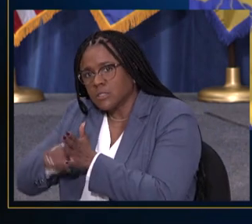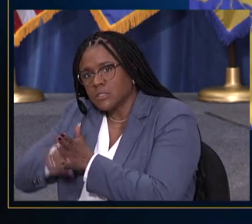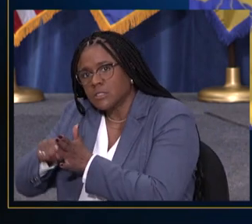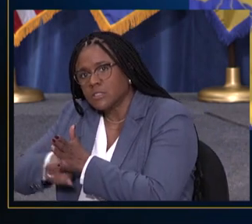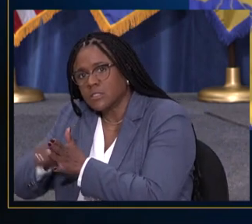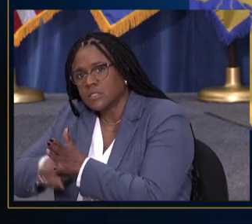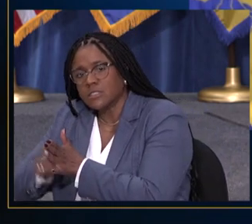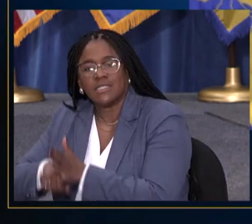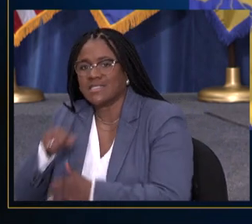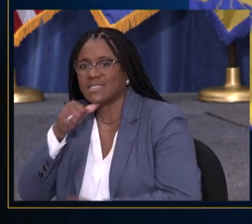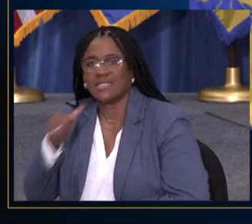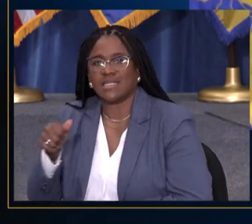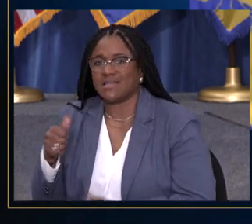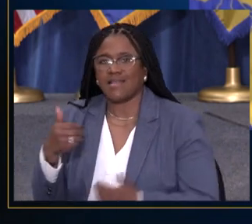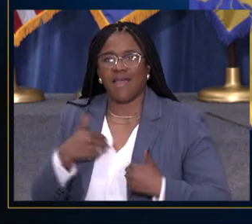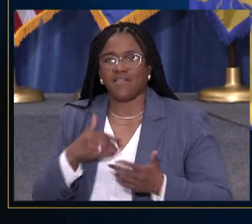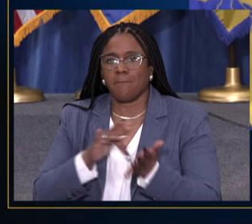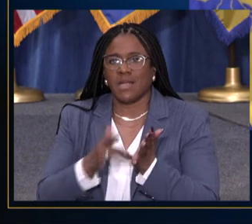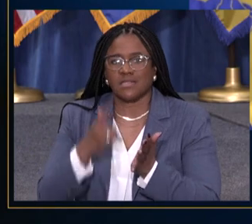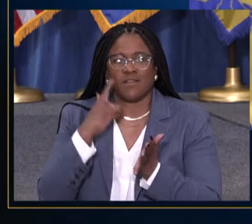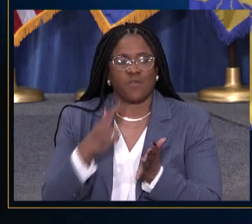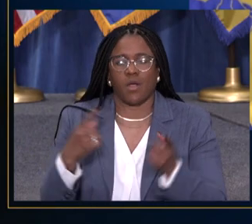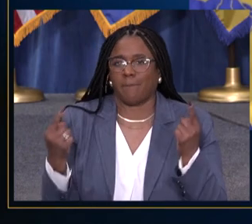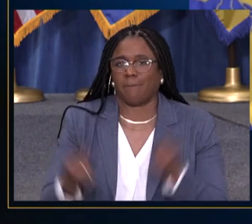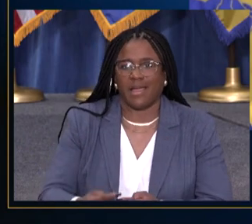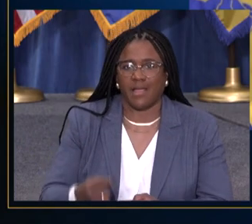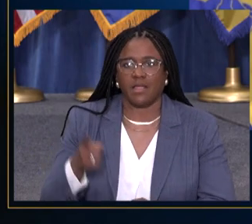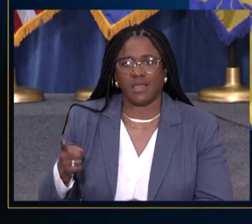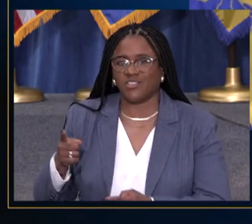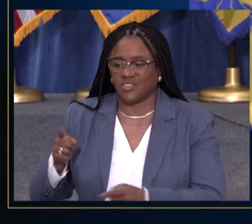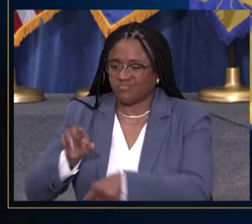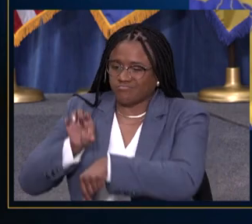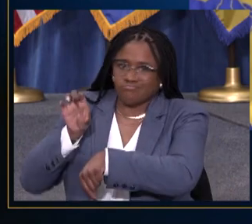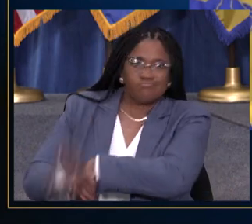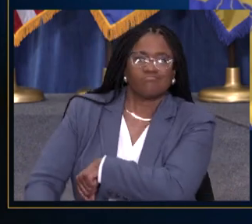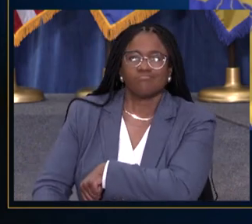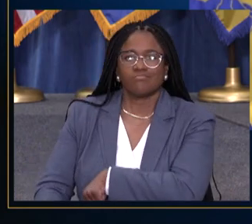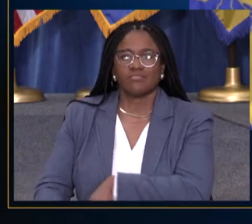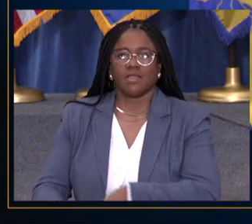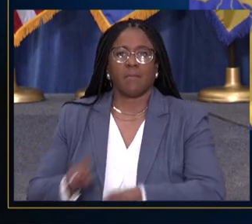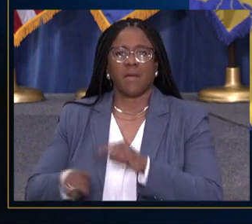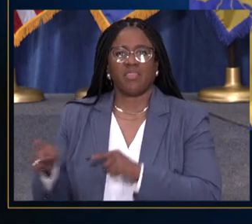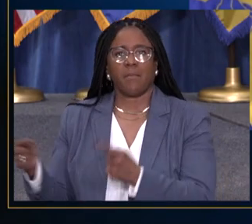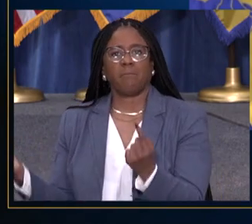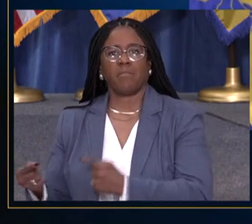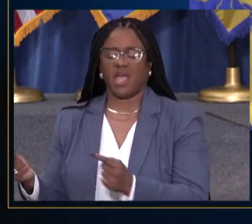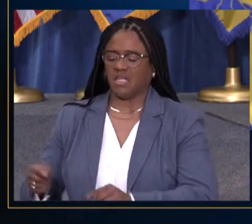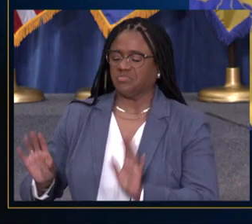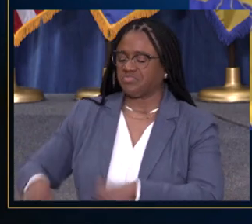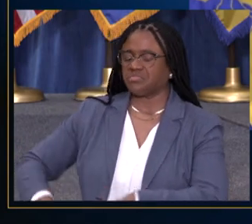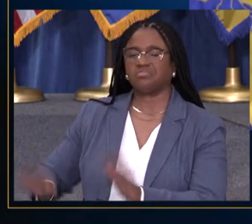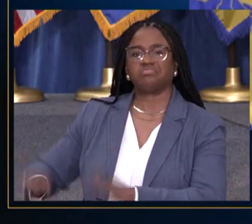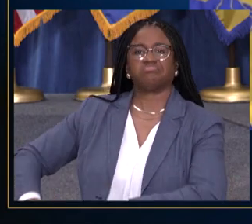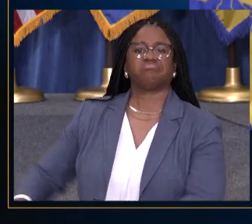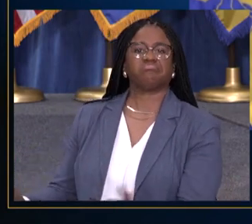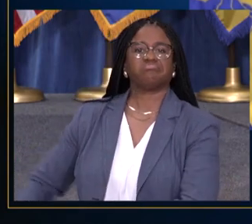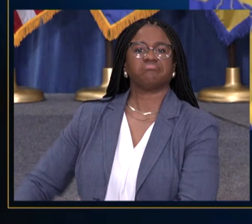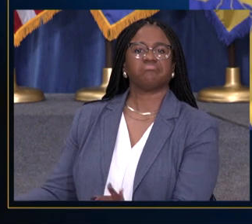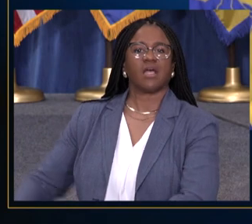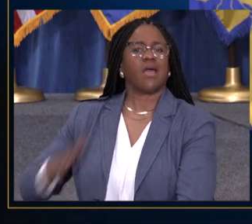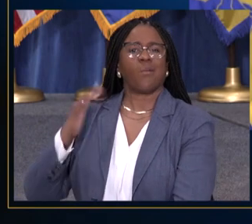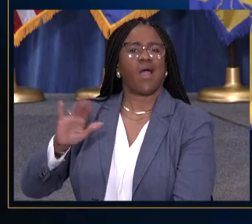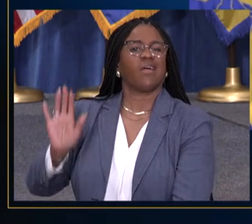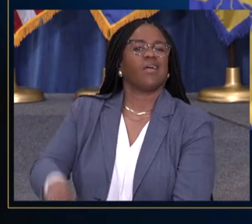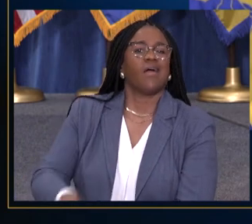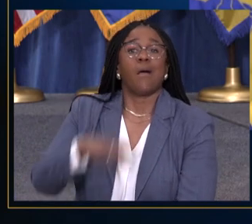help of anesthesia on dozens. And he dismissed their pain as inconsequential under the false pretense that Black